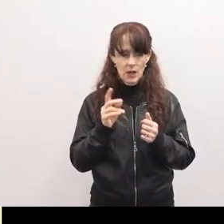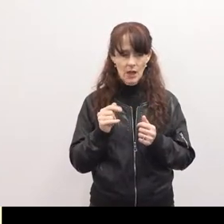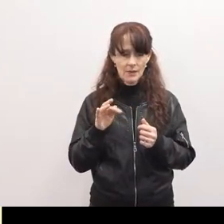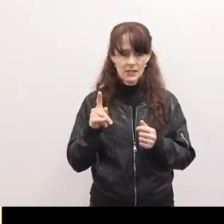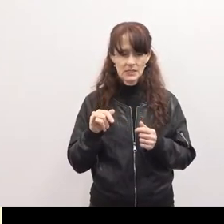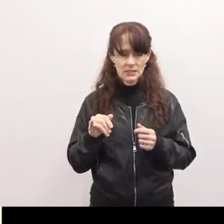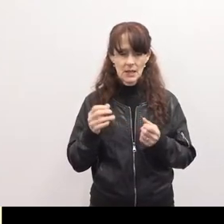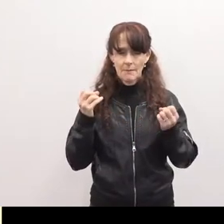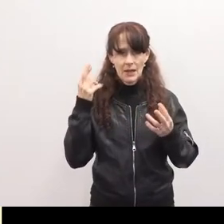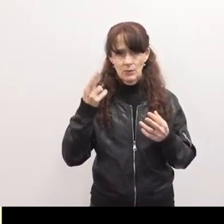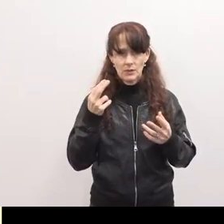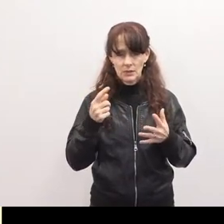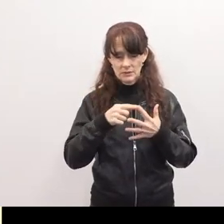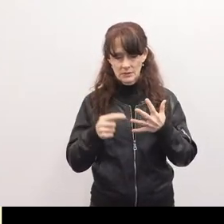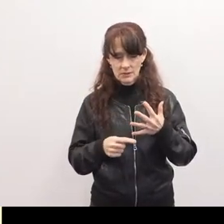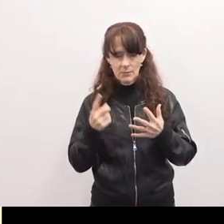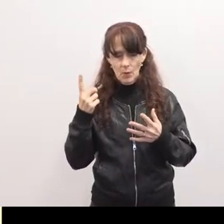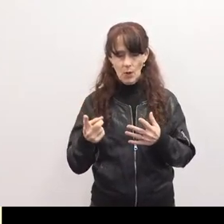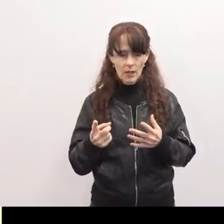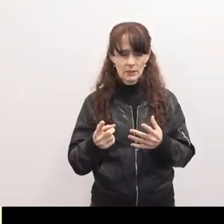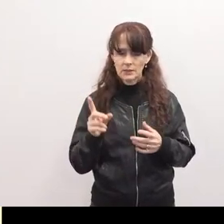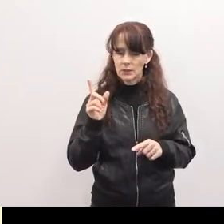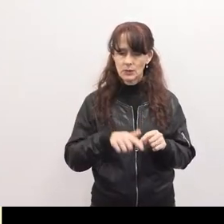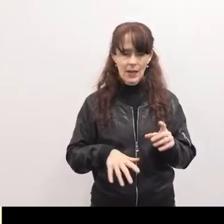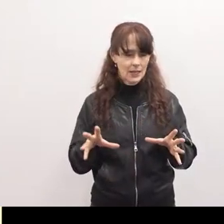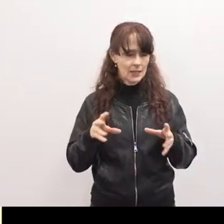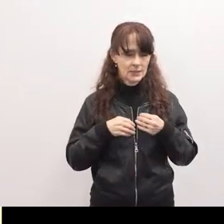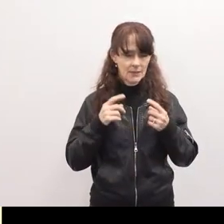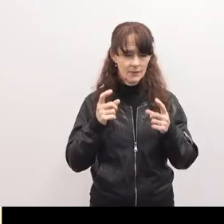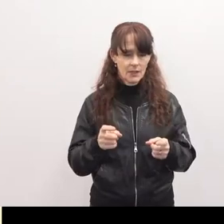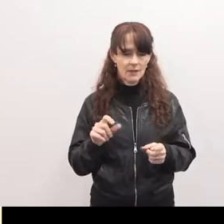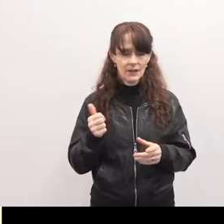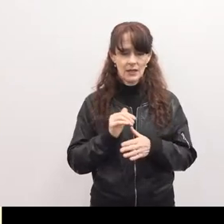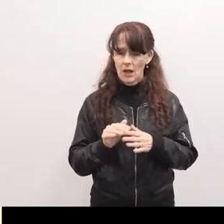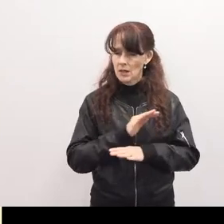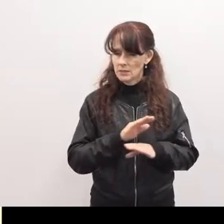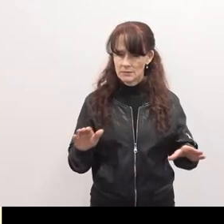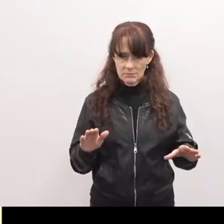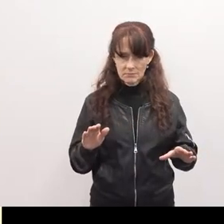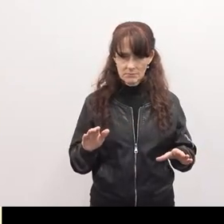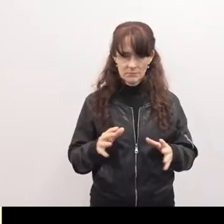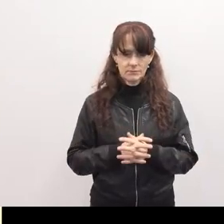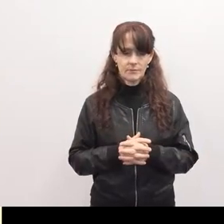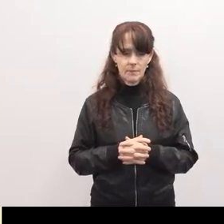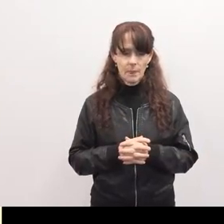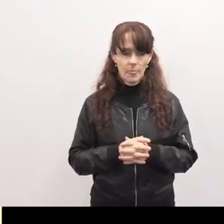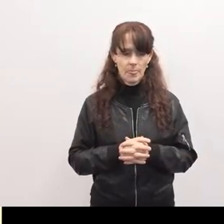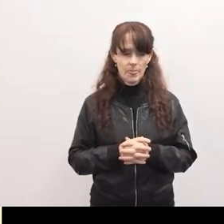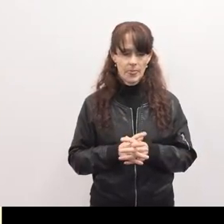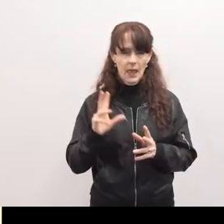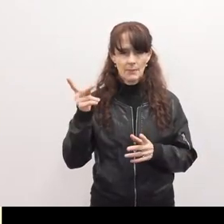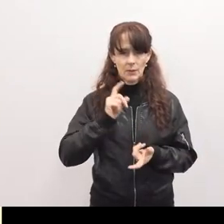reasons not to have lunch with lobbyists, but one of them would be you cannot accept a gift of more than $10 from a lobbyist. The Political Reform Act does not care